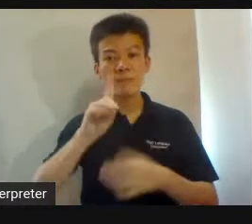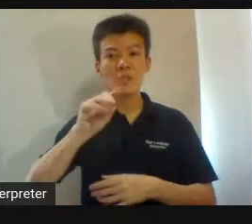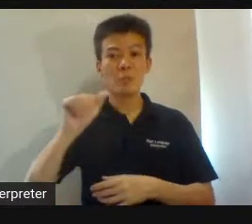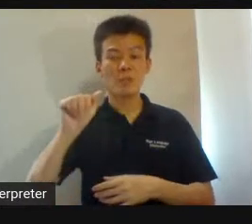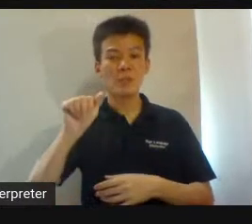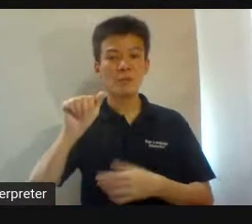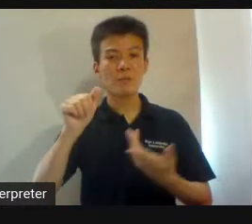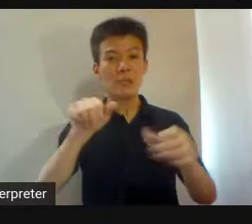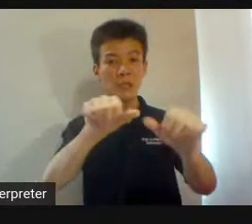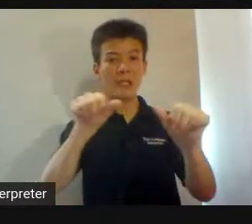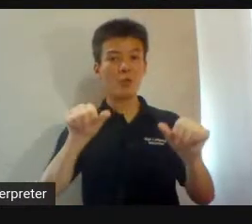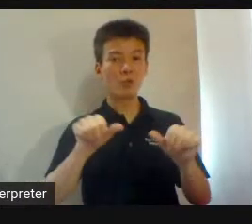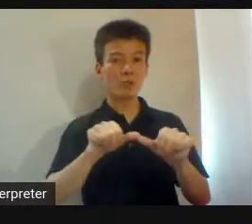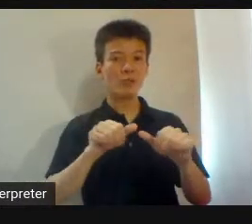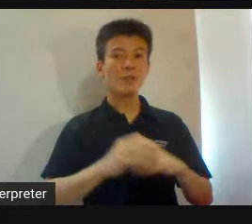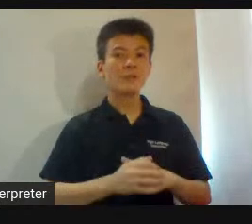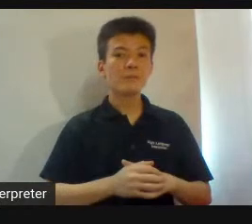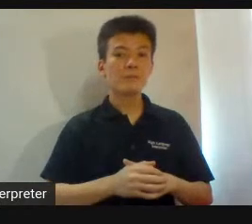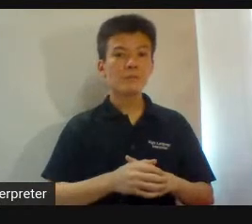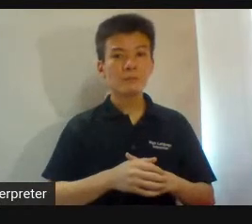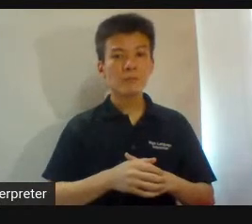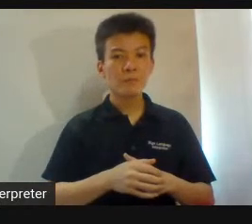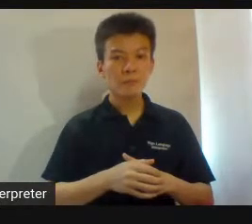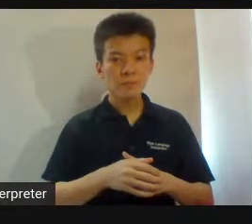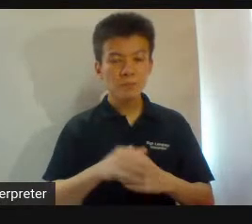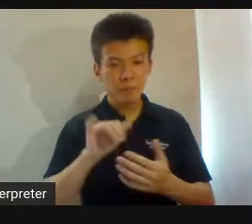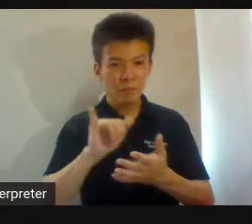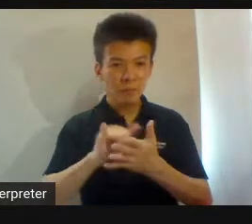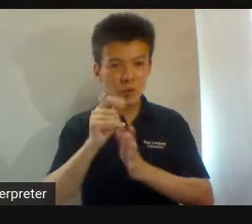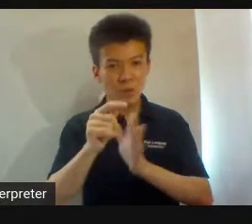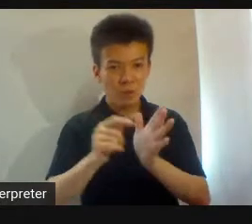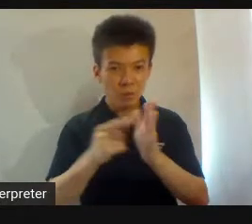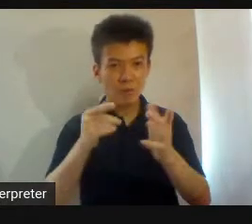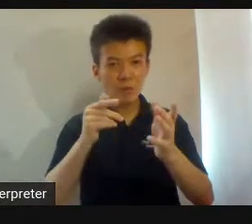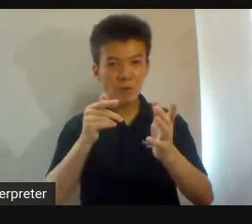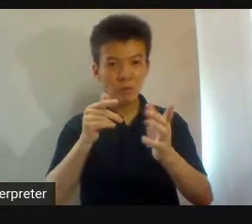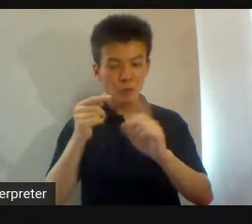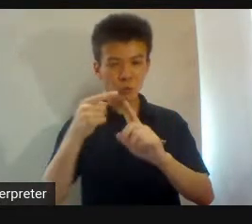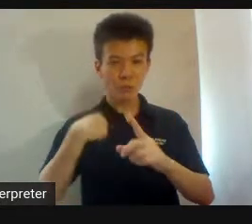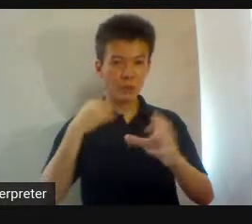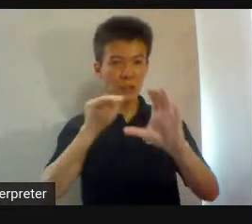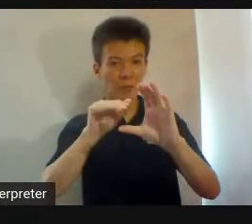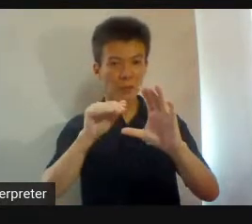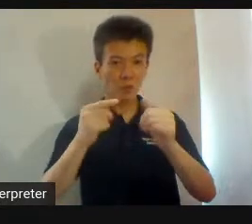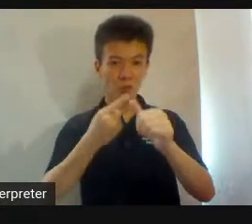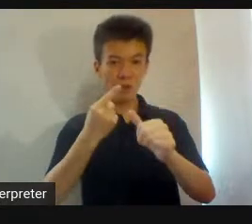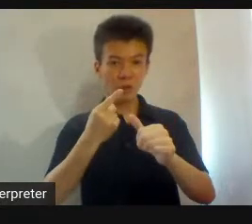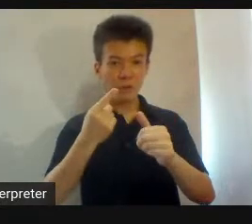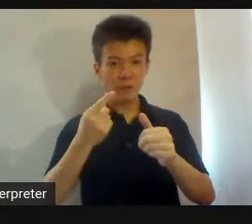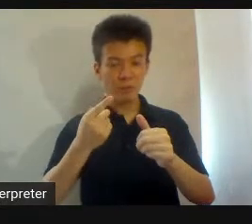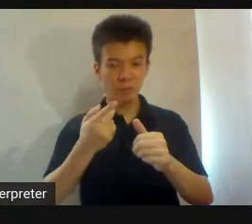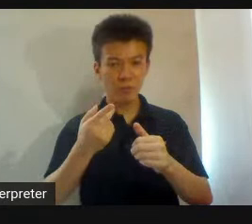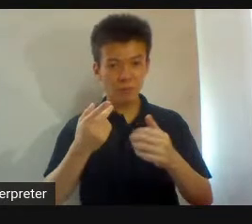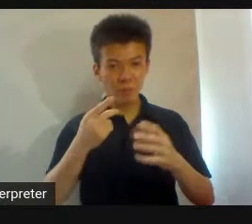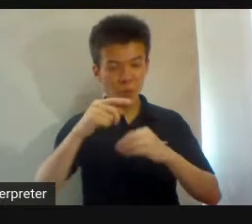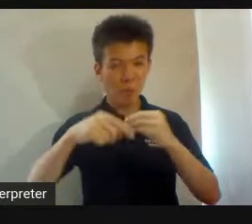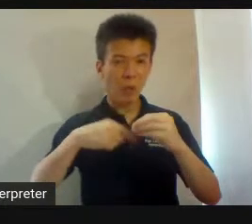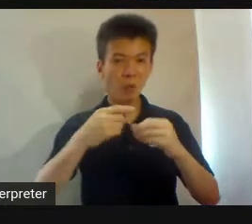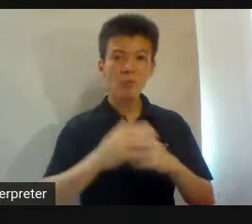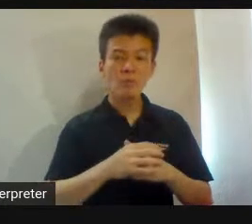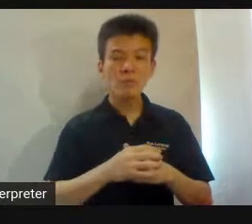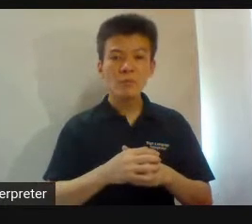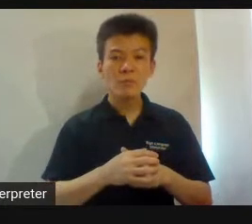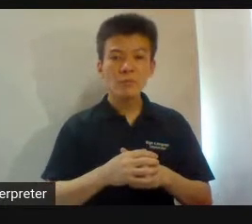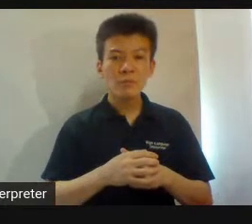disability area. So the term access to me and accessibility, first and foremost, has been about